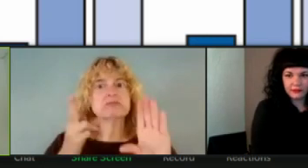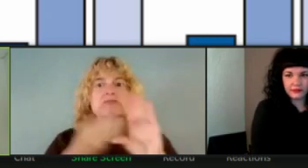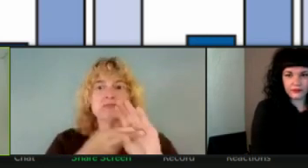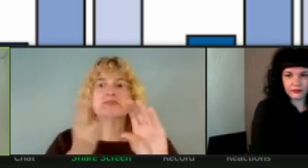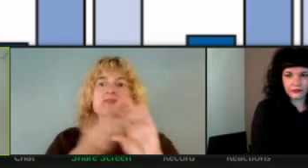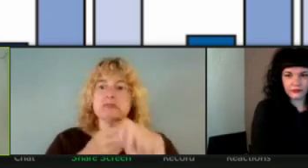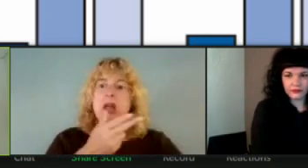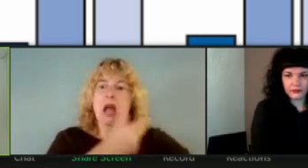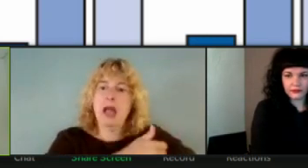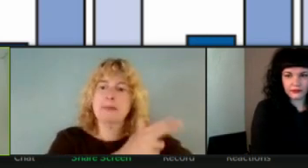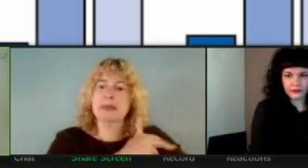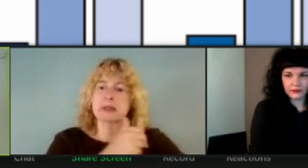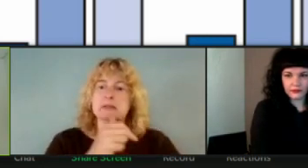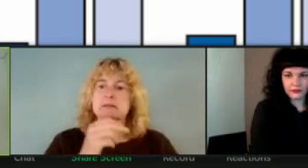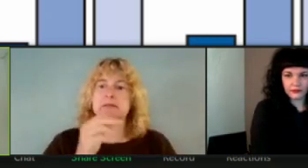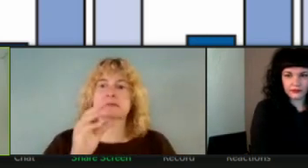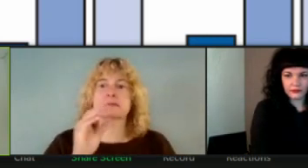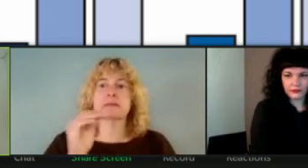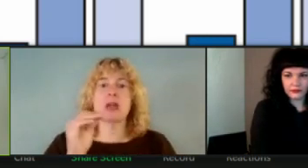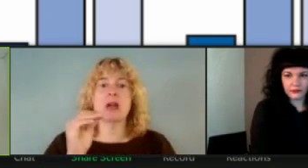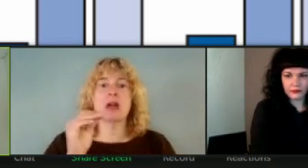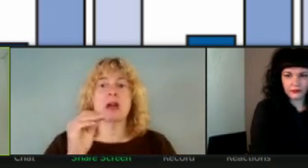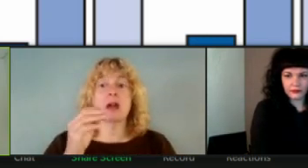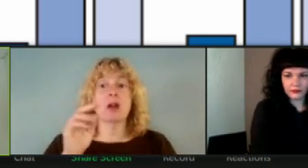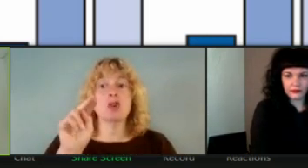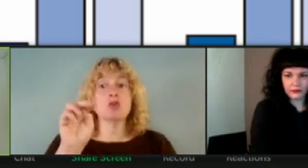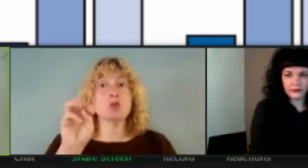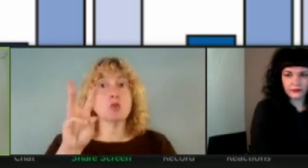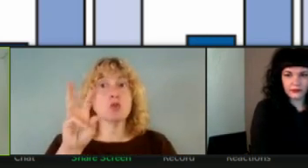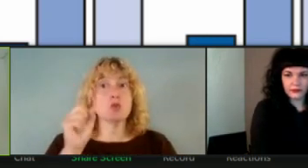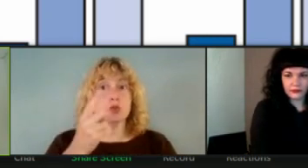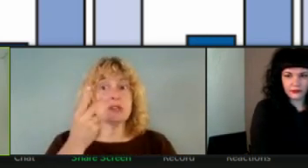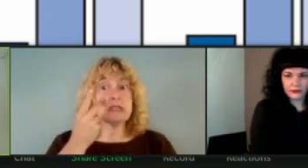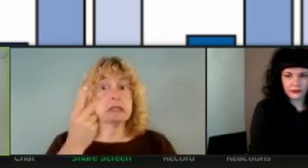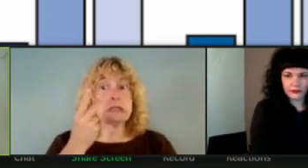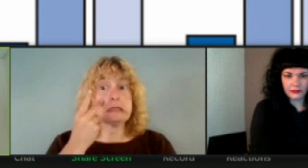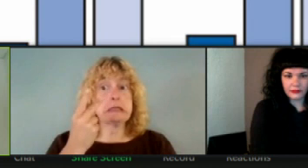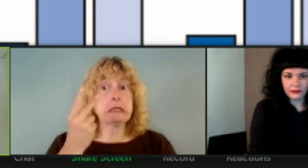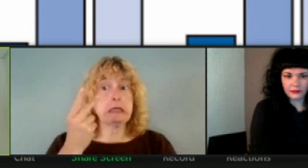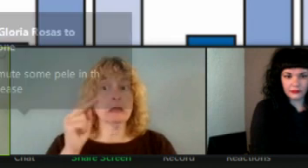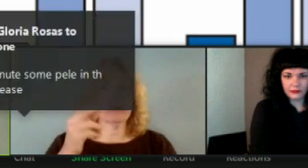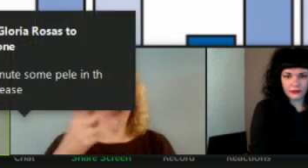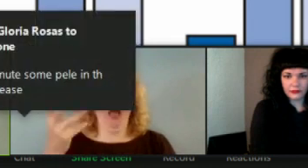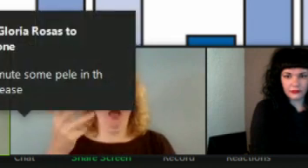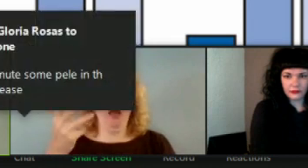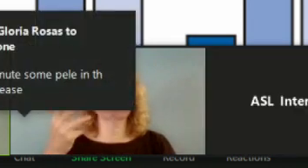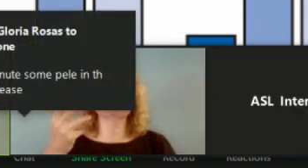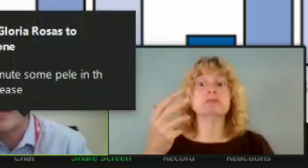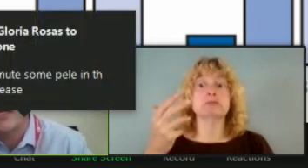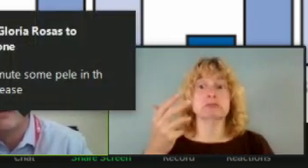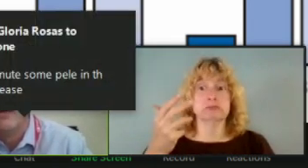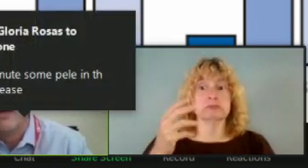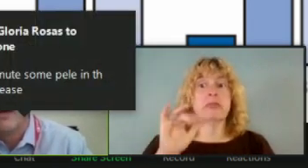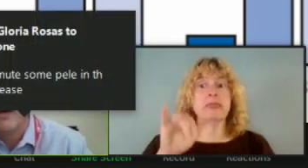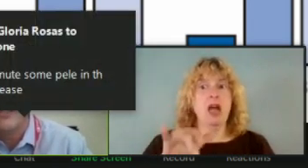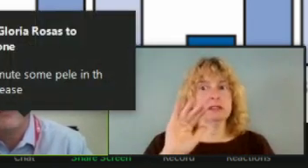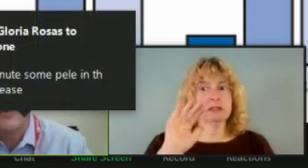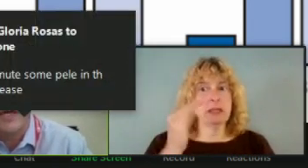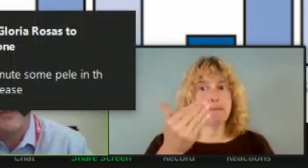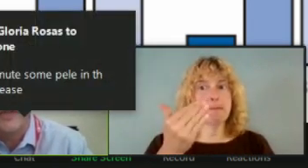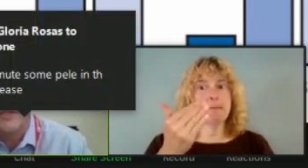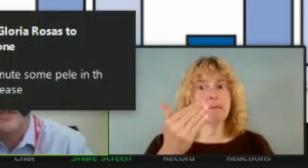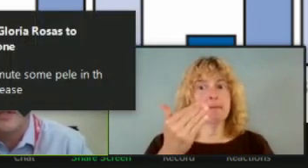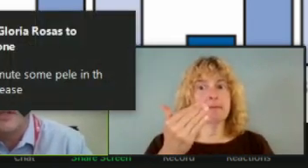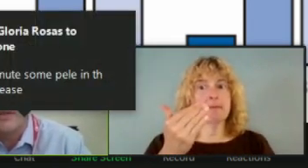unfortunately, and what's been in the news a lot, I'm sure many of you have understood or heard about it, was that this does seem to be affecting